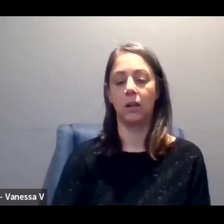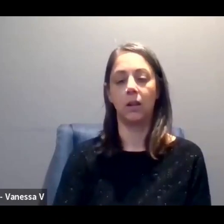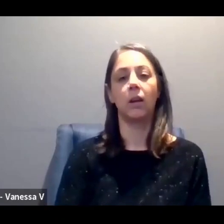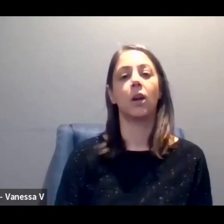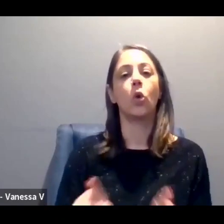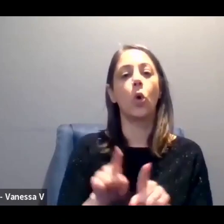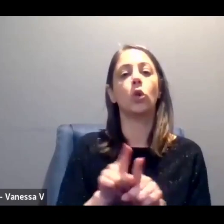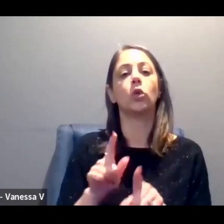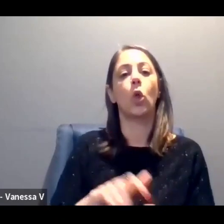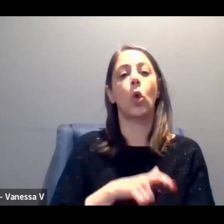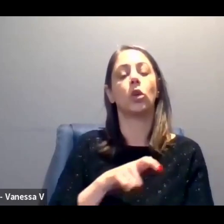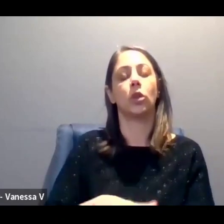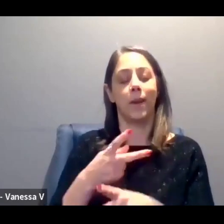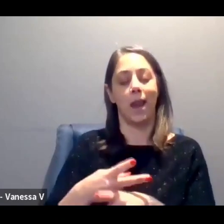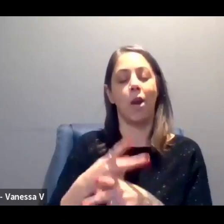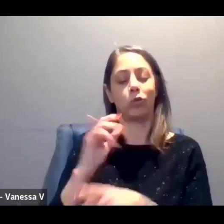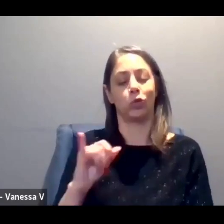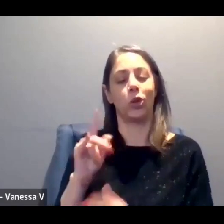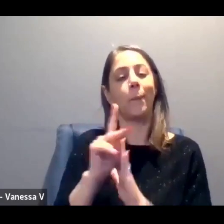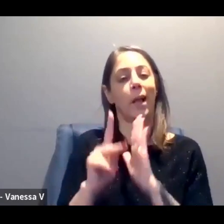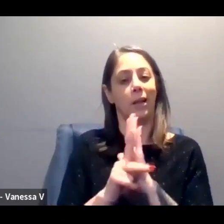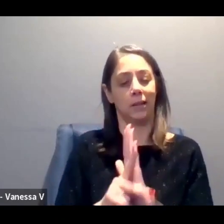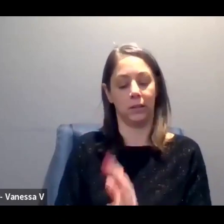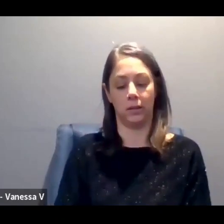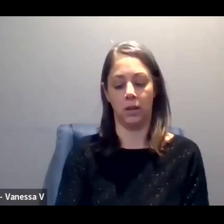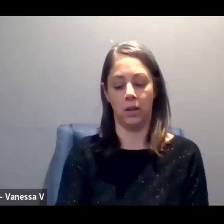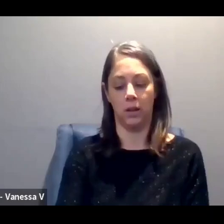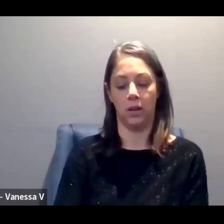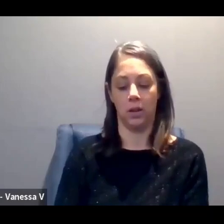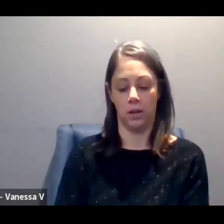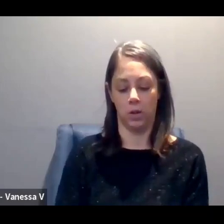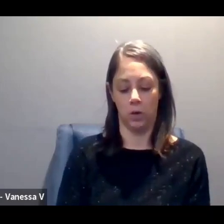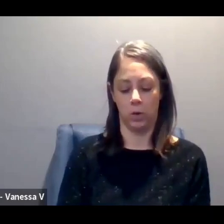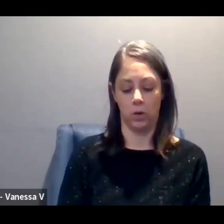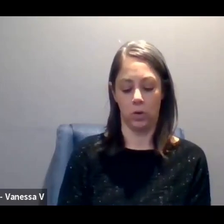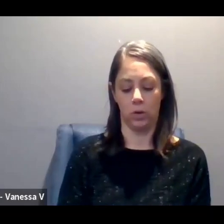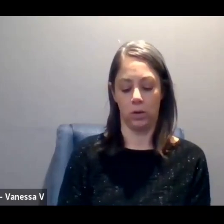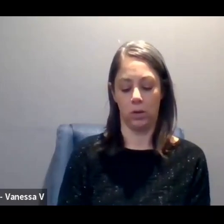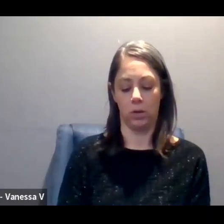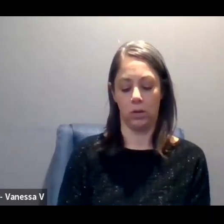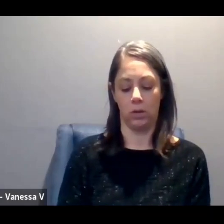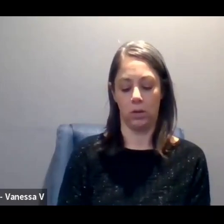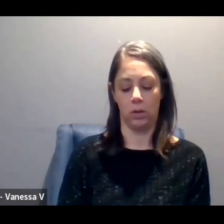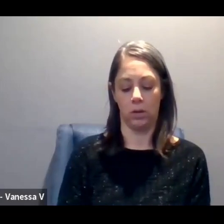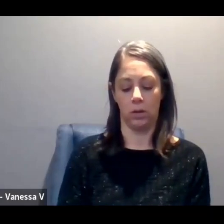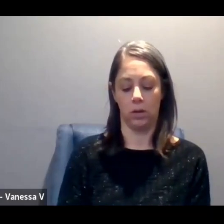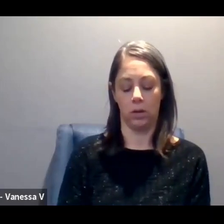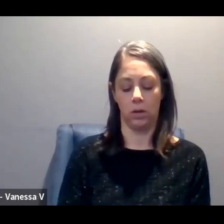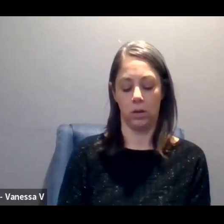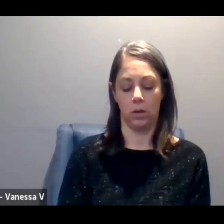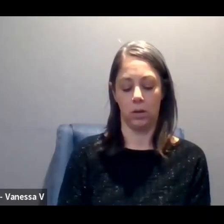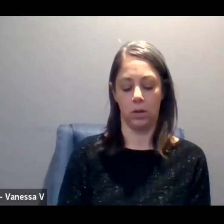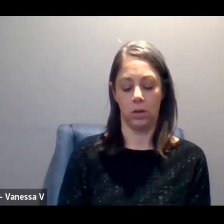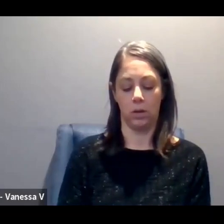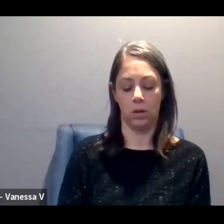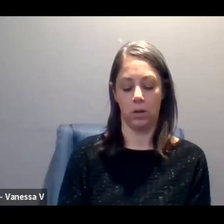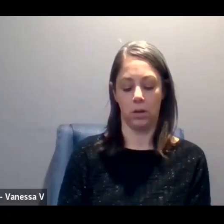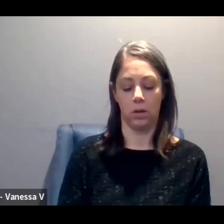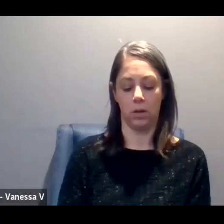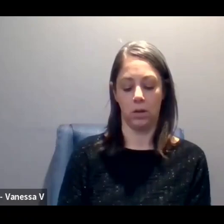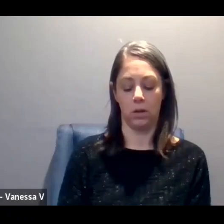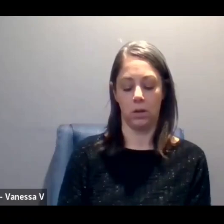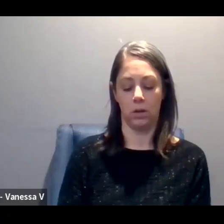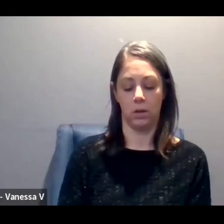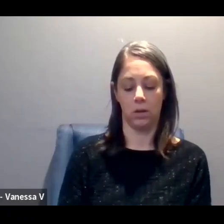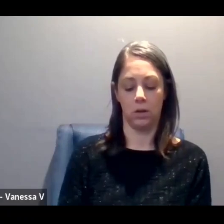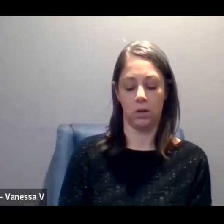long-term care insurance policy that they're looking at. Um, Another thing you could do in shopping, there is a nice shopper's guide out